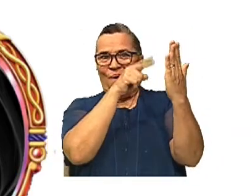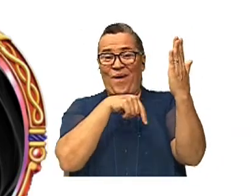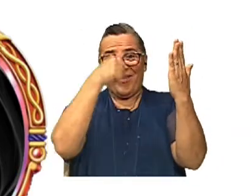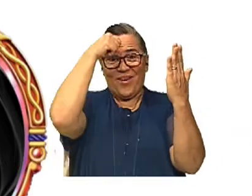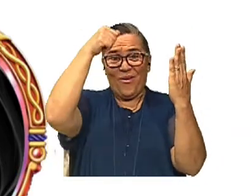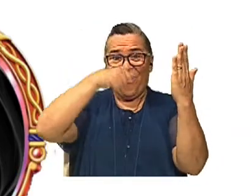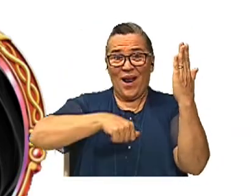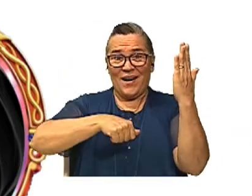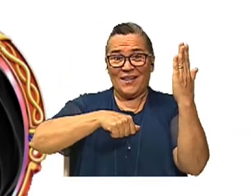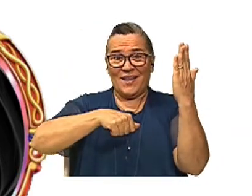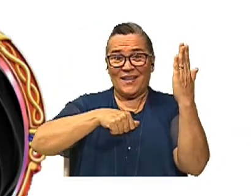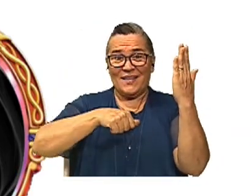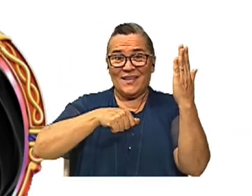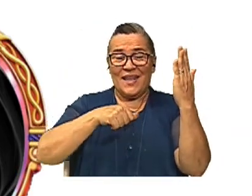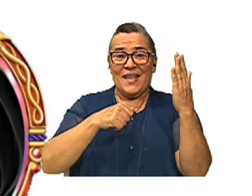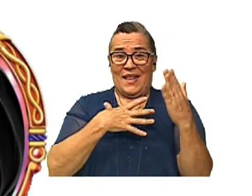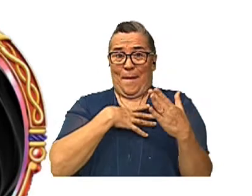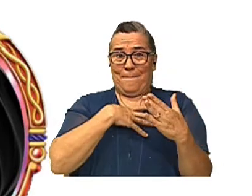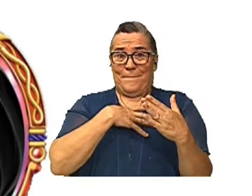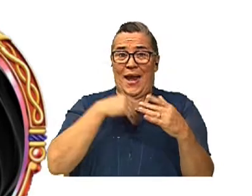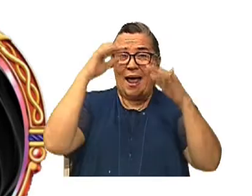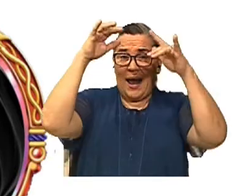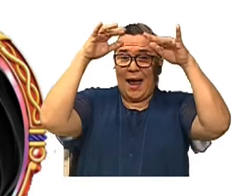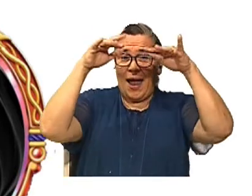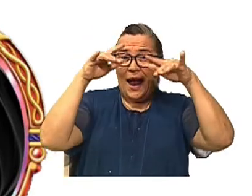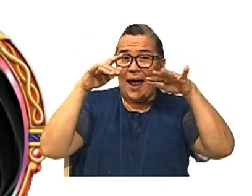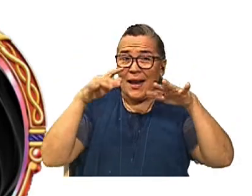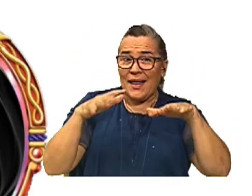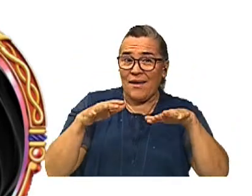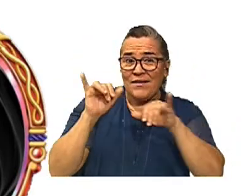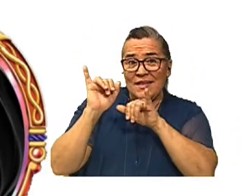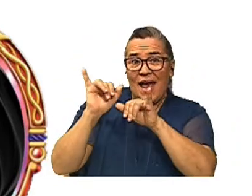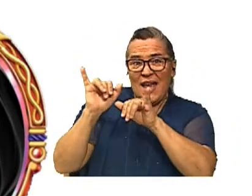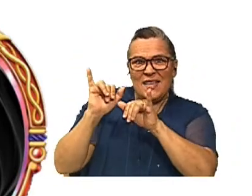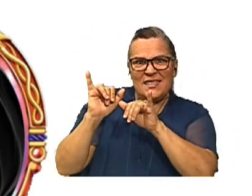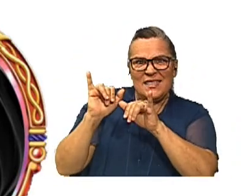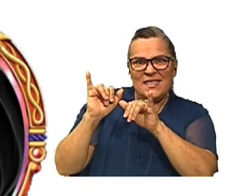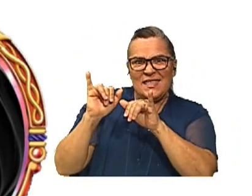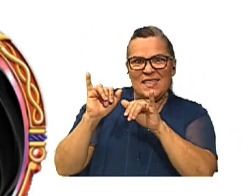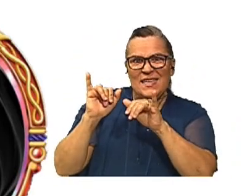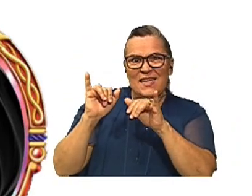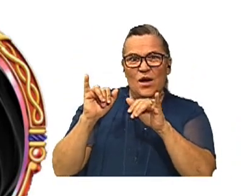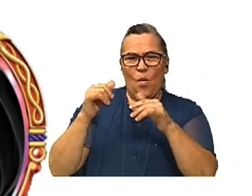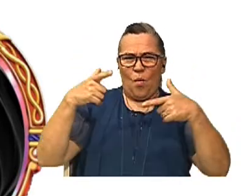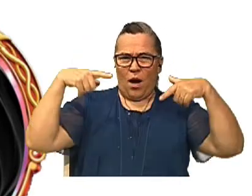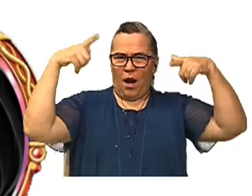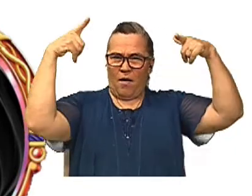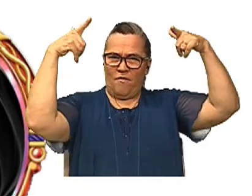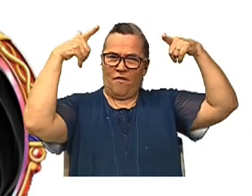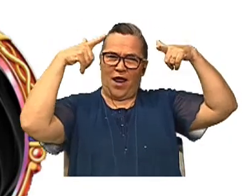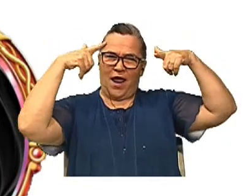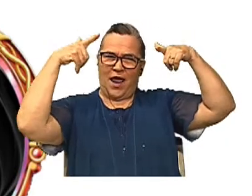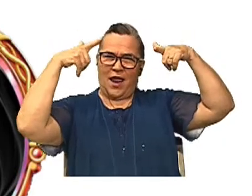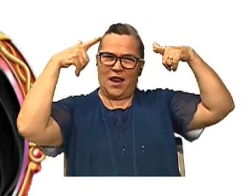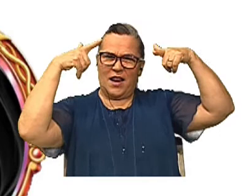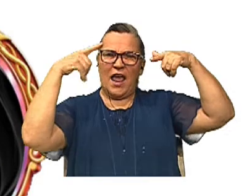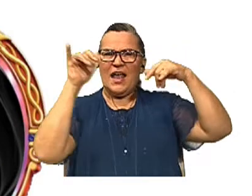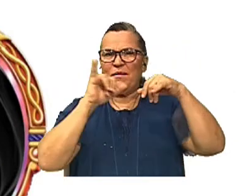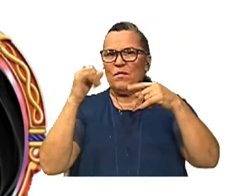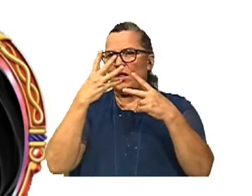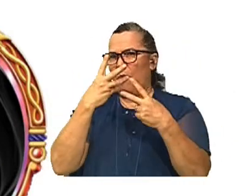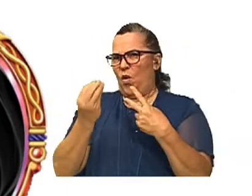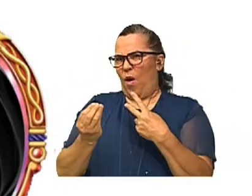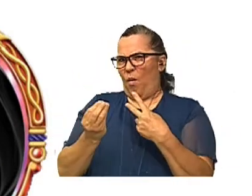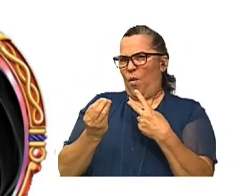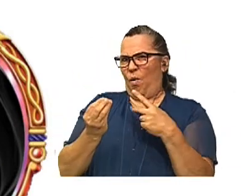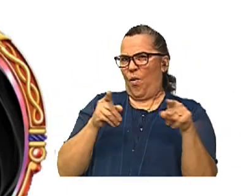the Snow White, the tale about Snow White, in which there was a queen, but she was a witch at the same time, and she used to